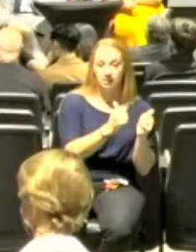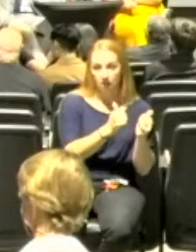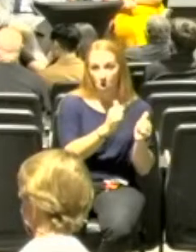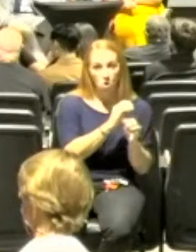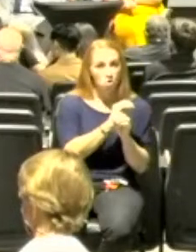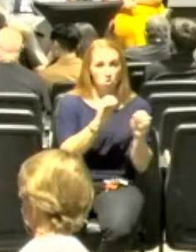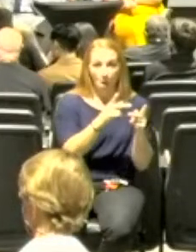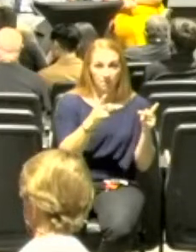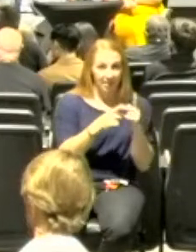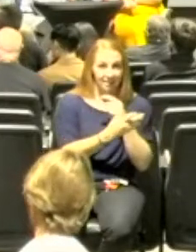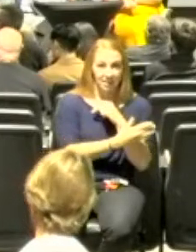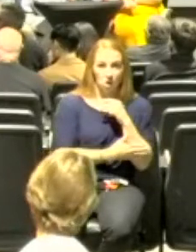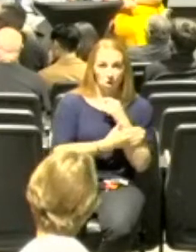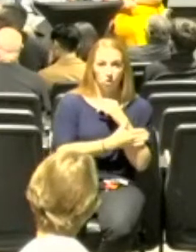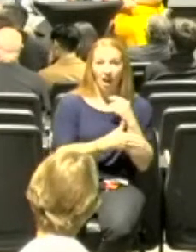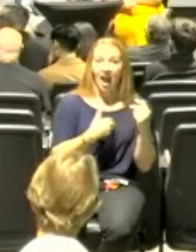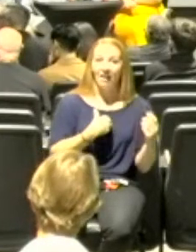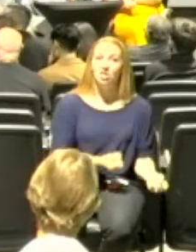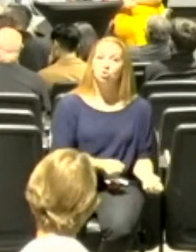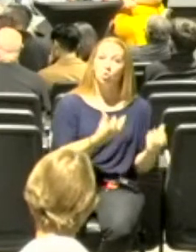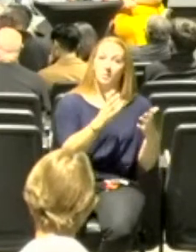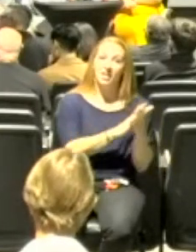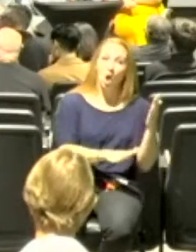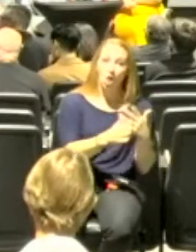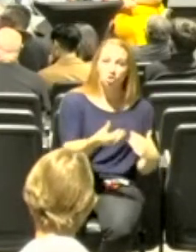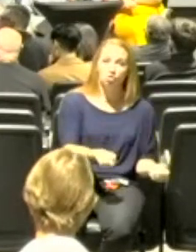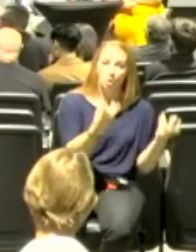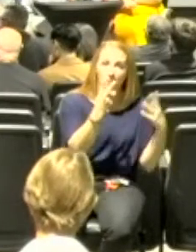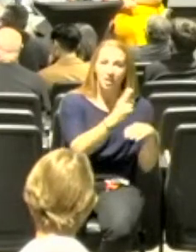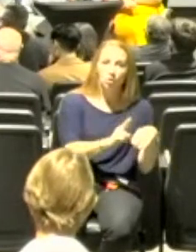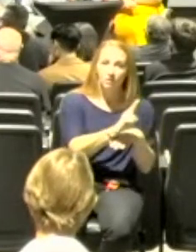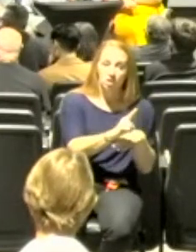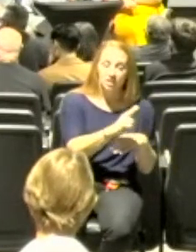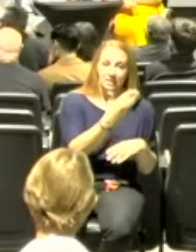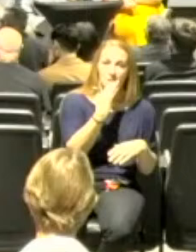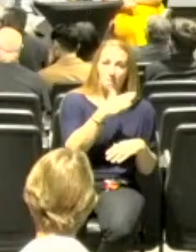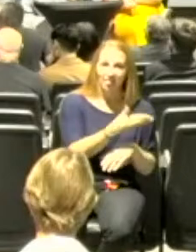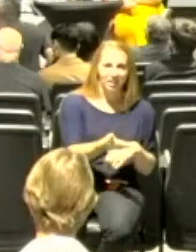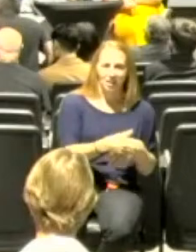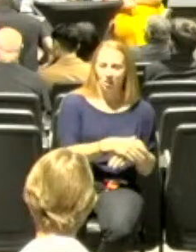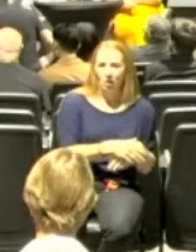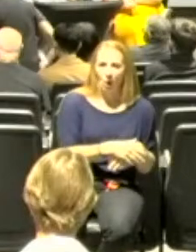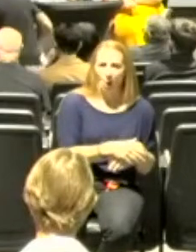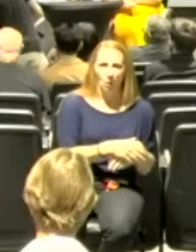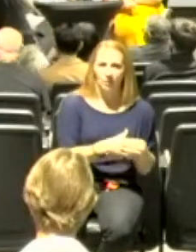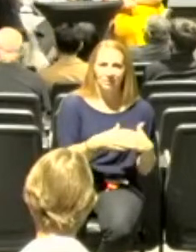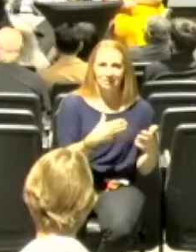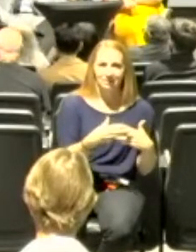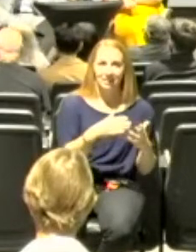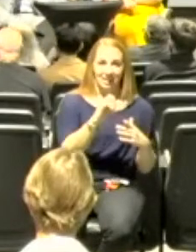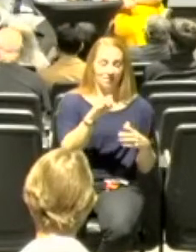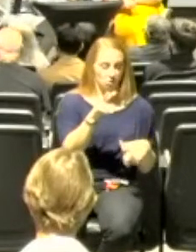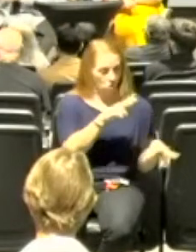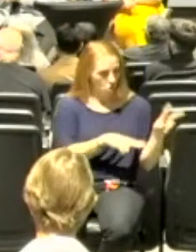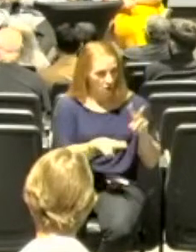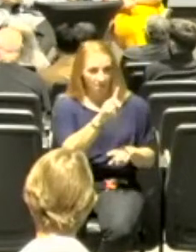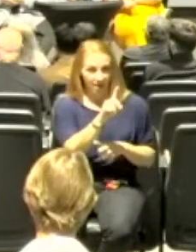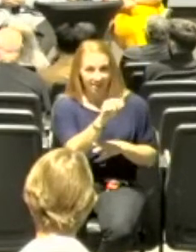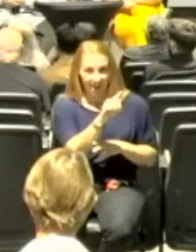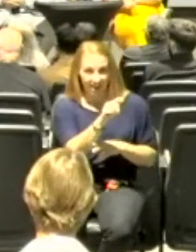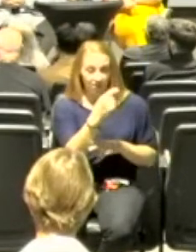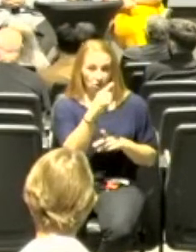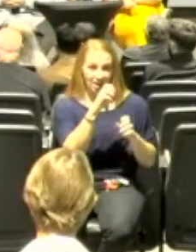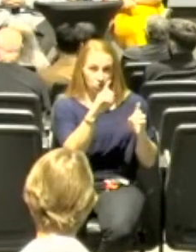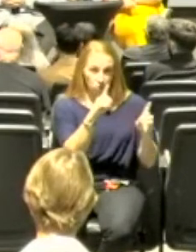country where having too many colleges, universities is a bad thing. In fact, if you were to look at the data around an educated society,